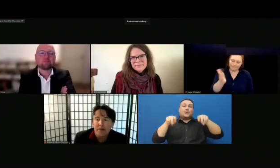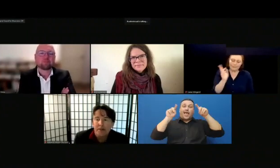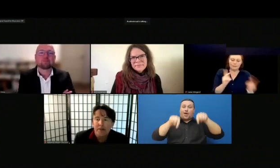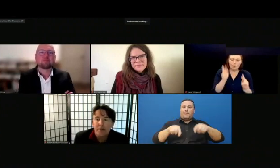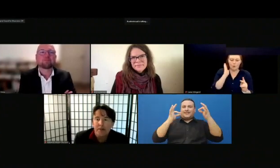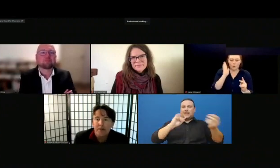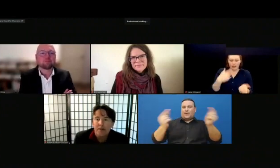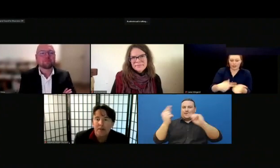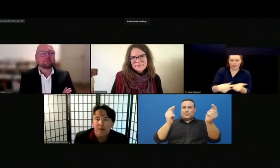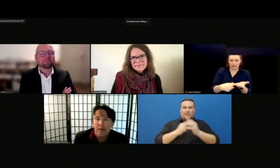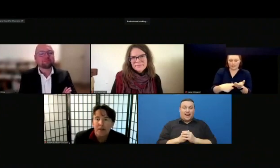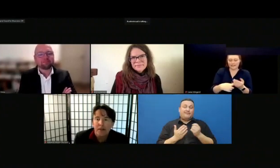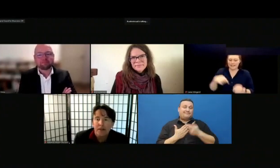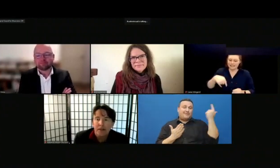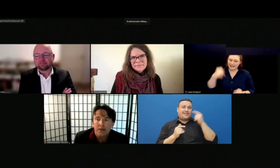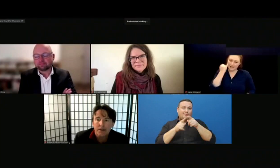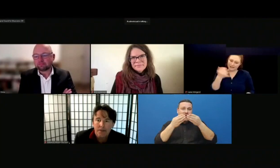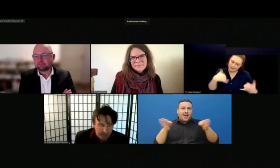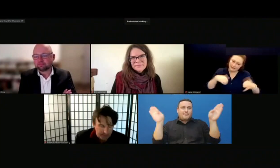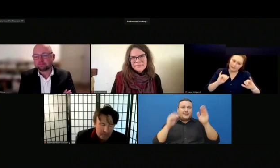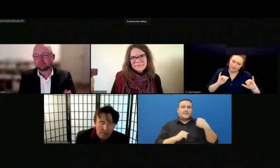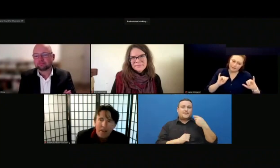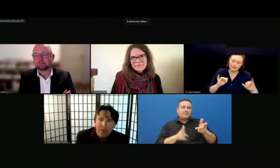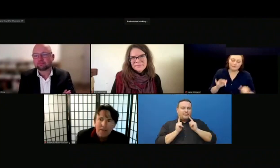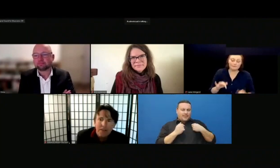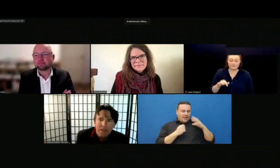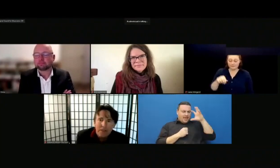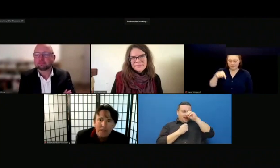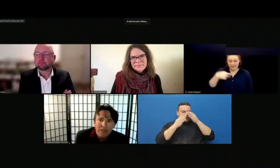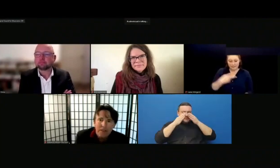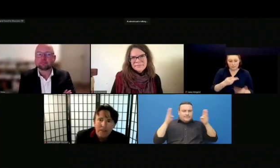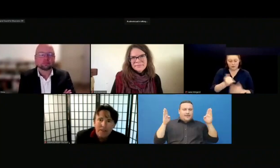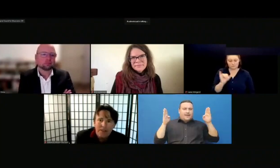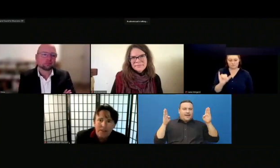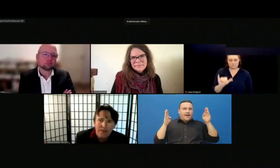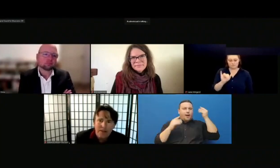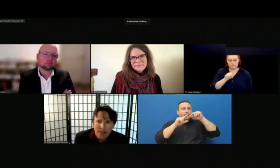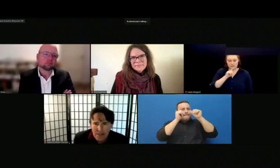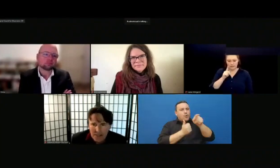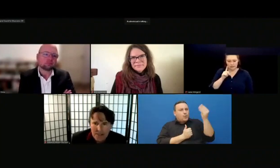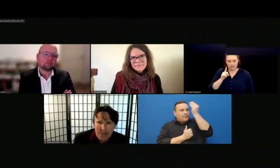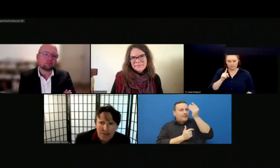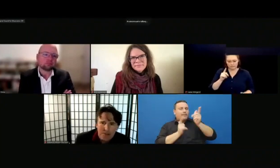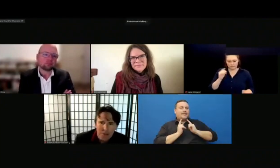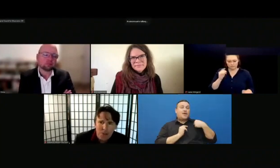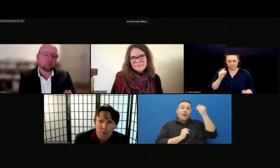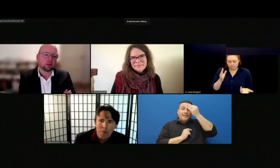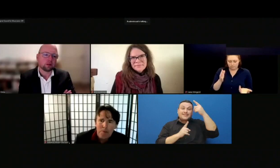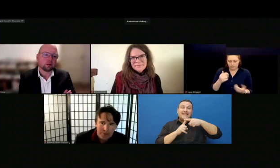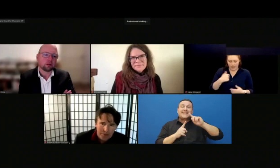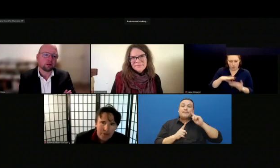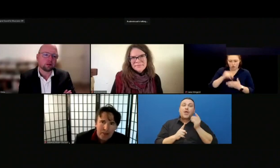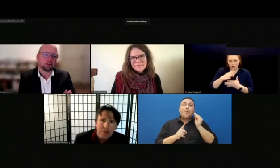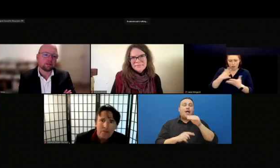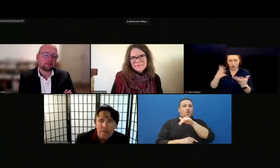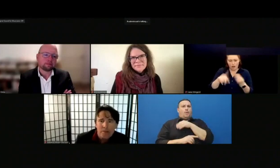discuss on this notion. This was an eye-opener for me how to learn how you think. So I think the best theses